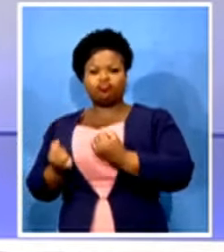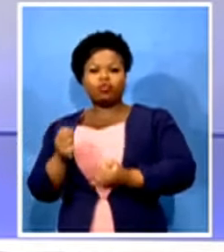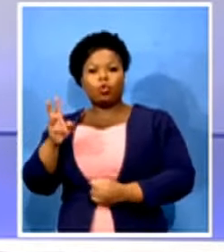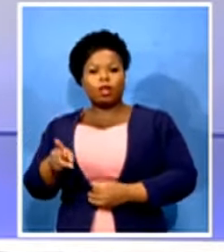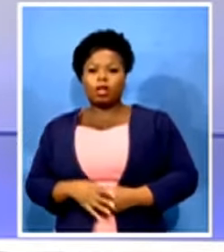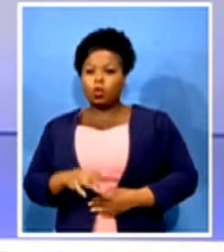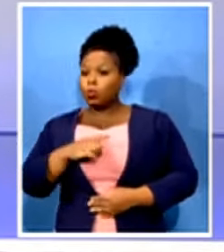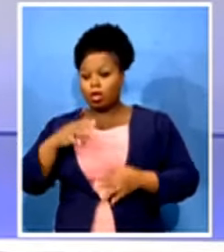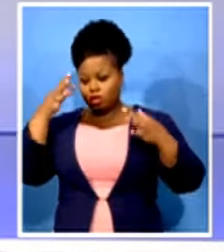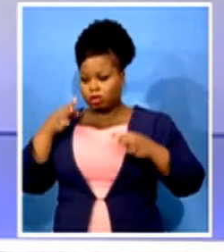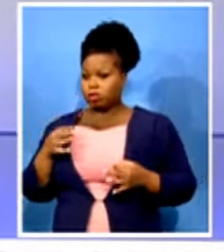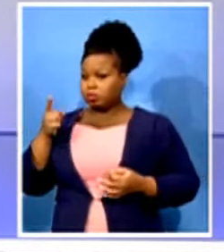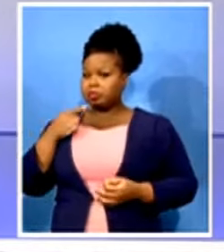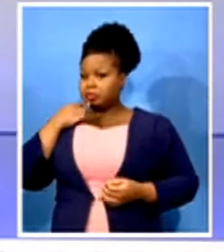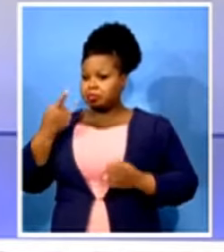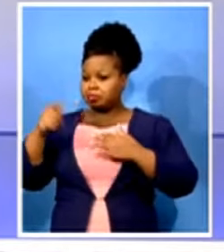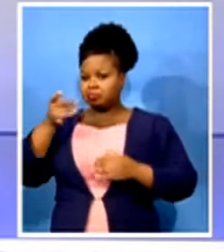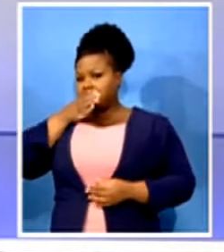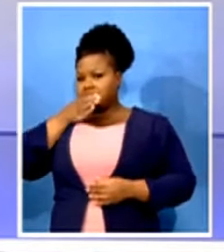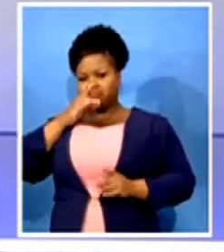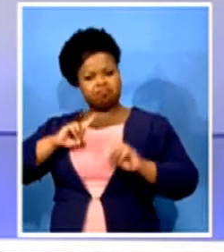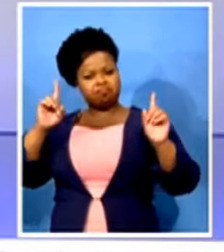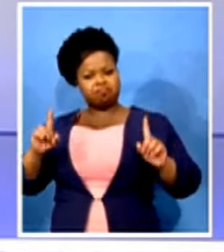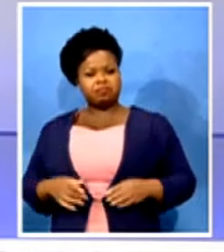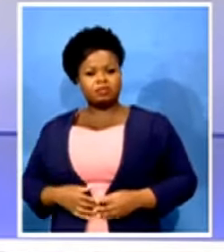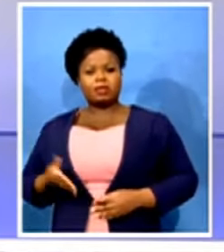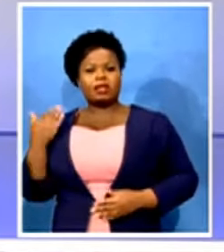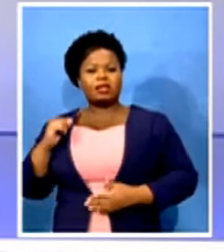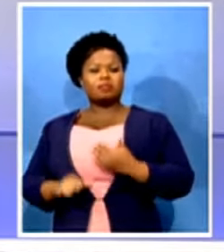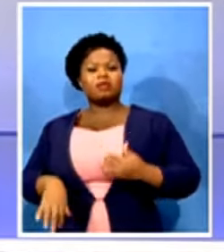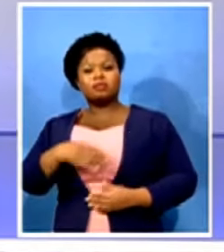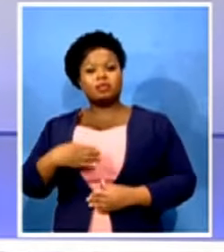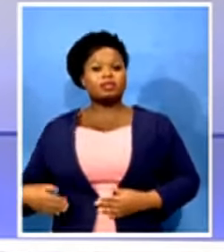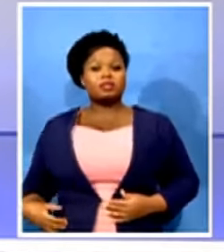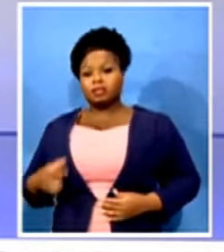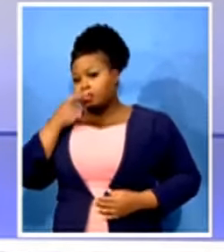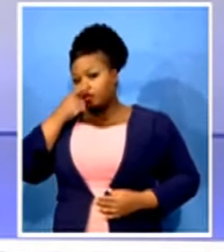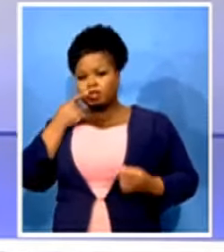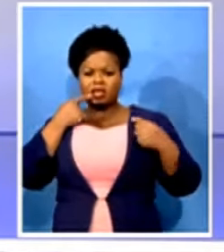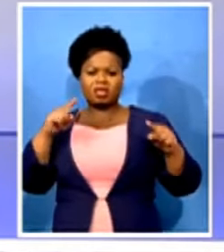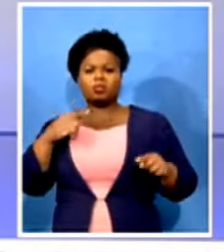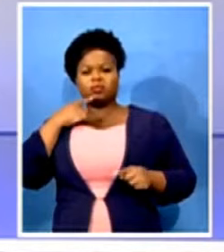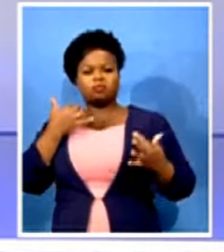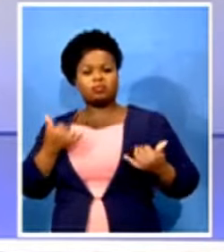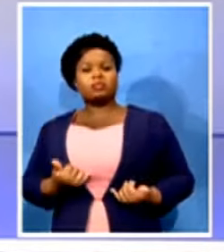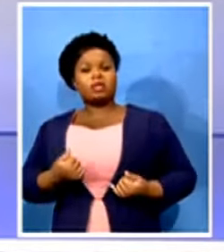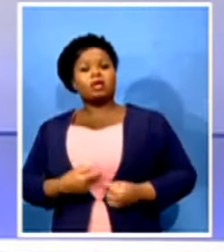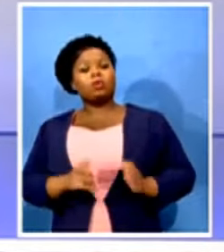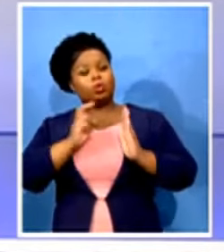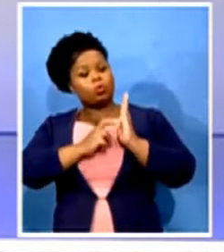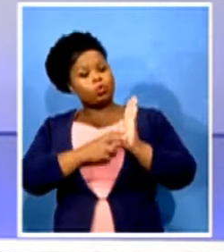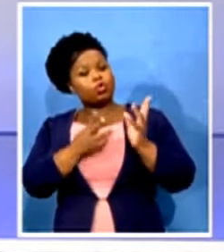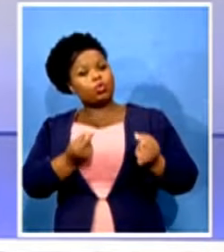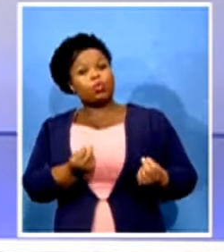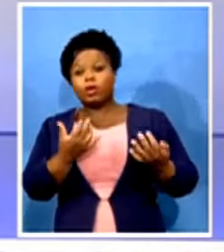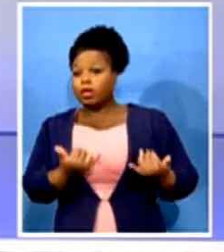of alcohol. Last month, President Cyril Ramaphosa announced that under the current restrictions, the sale and transportation of alcohol